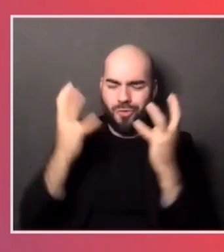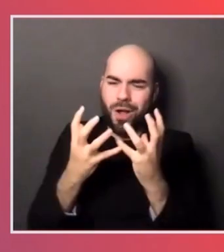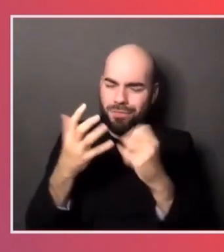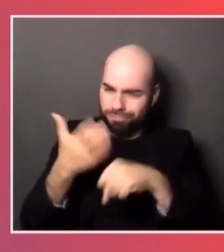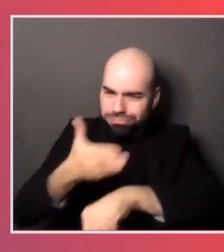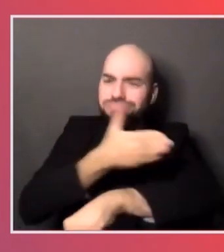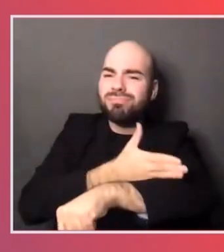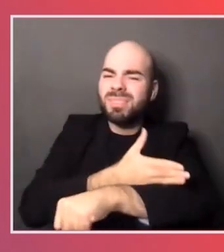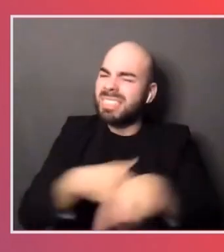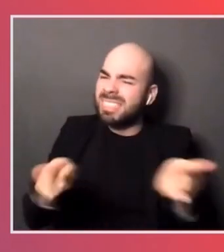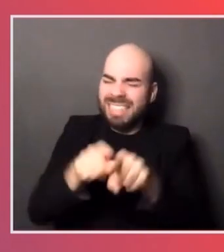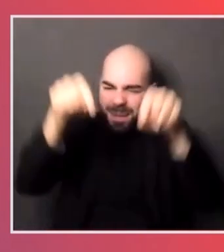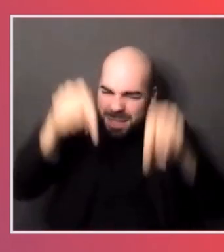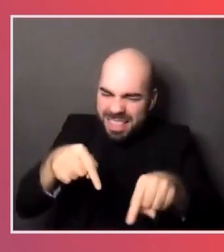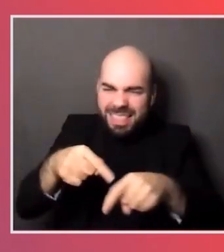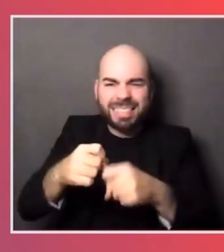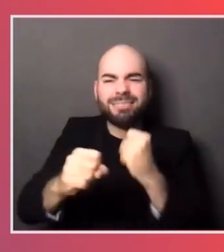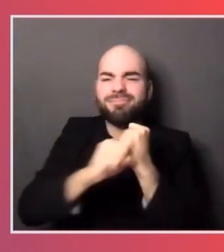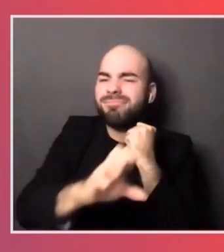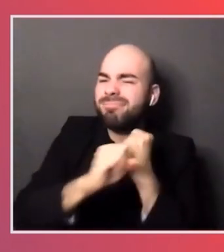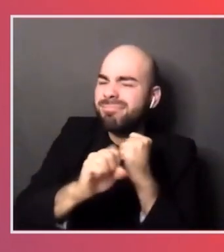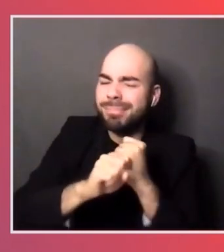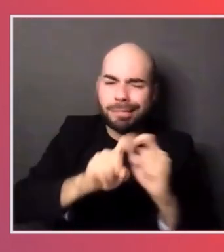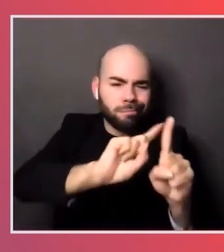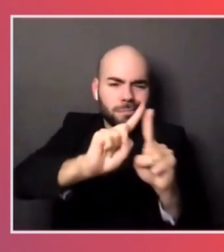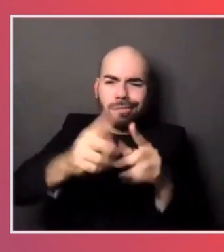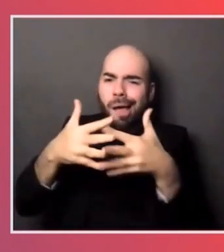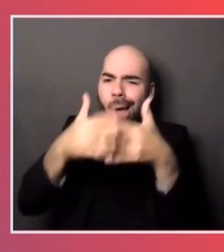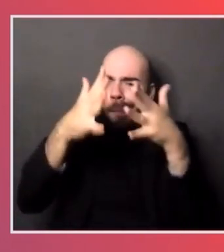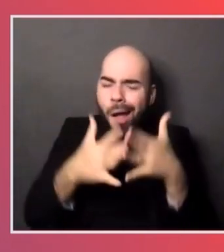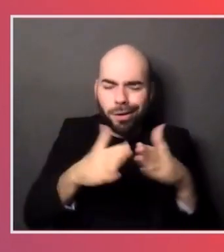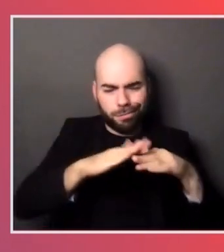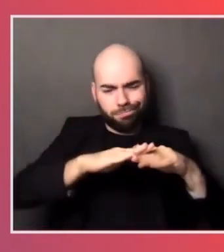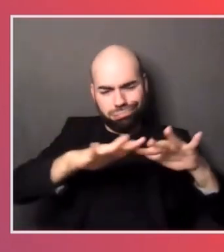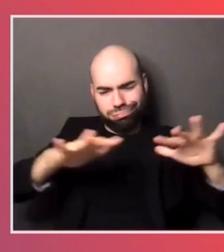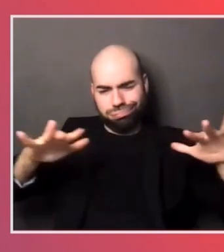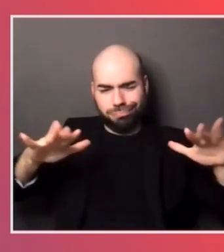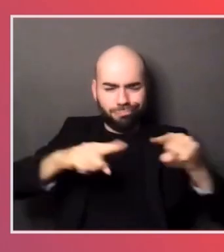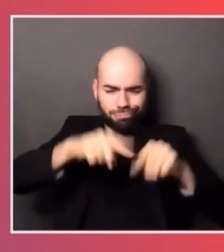life that if we all come together, there's nothing we can't do.